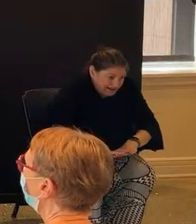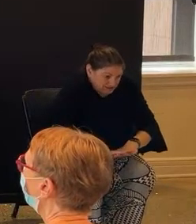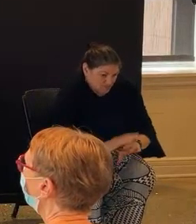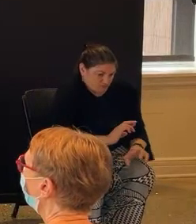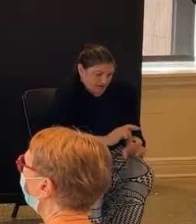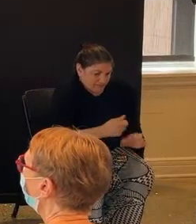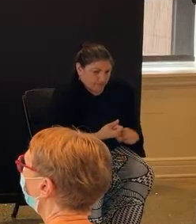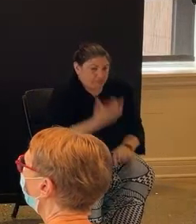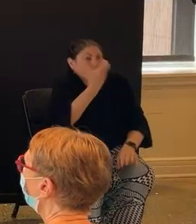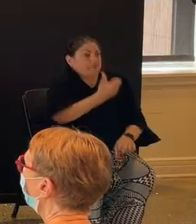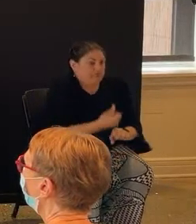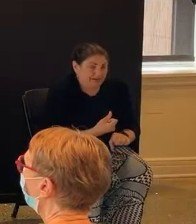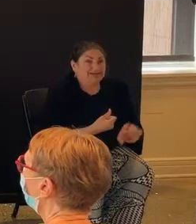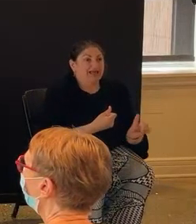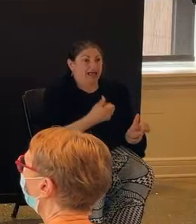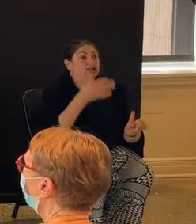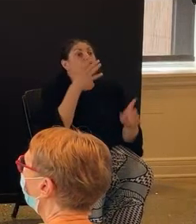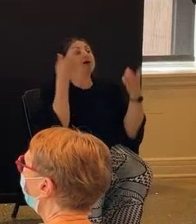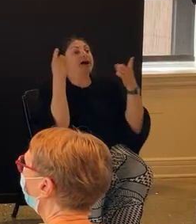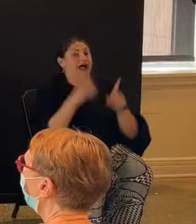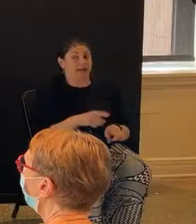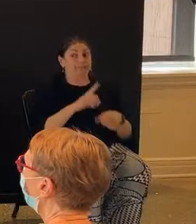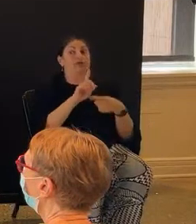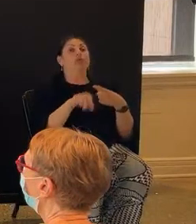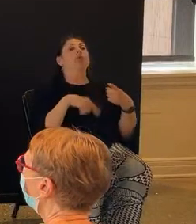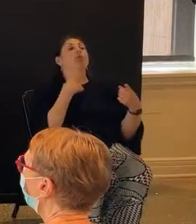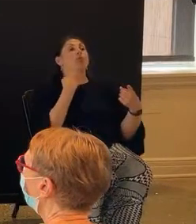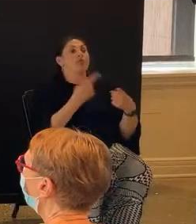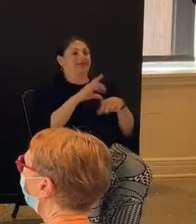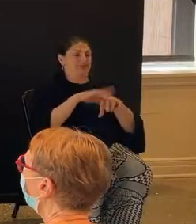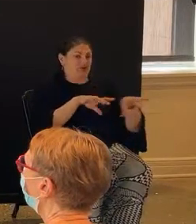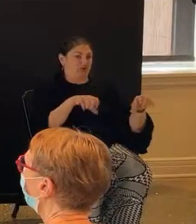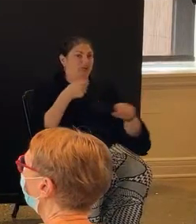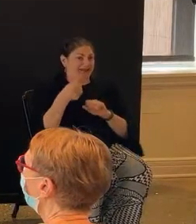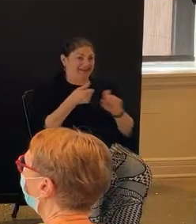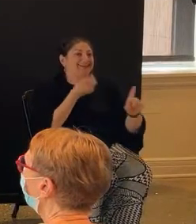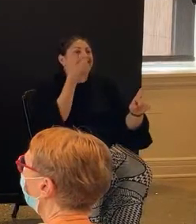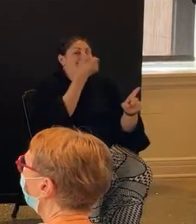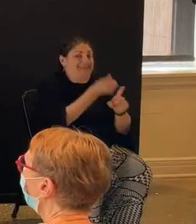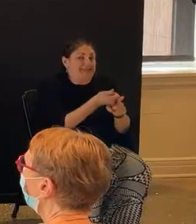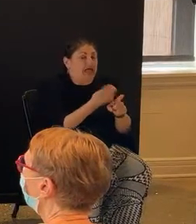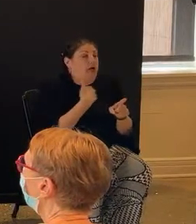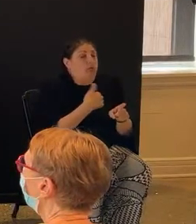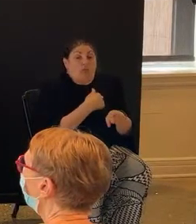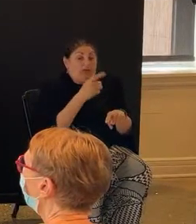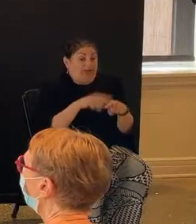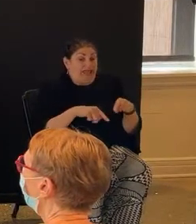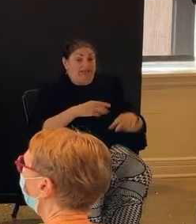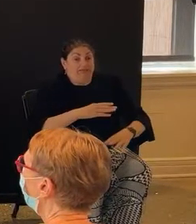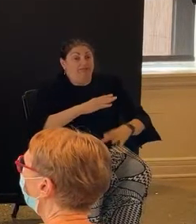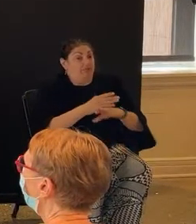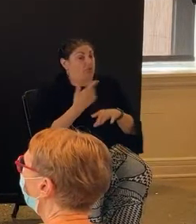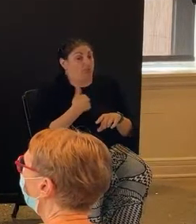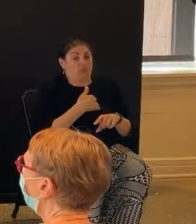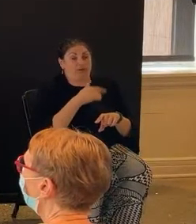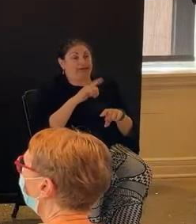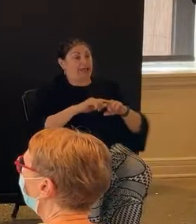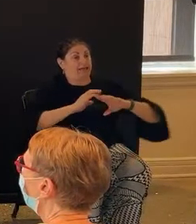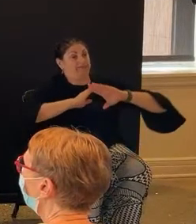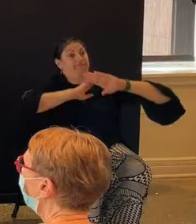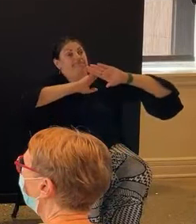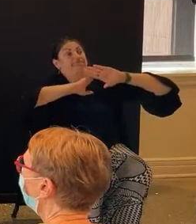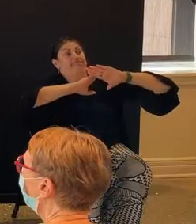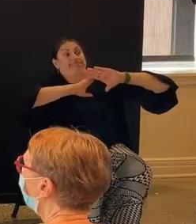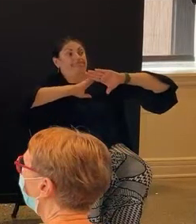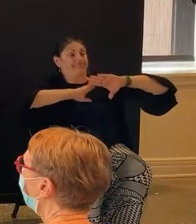there's still nothing we can do to predict when it's going to happen. But there's a lot that we can do collectively and individually so that when it